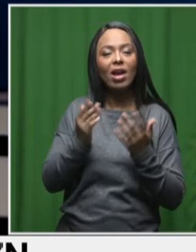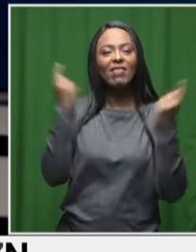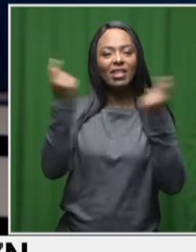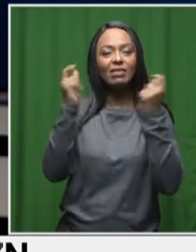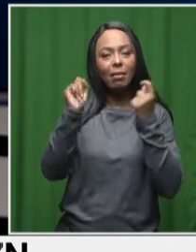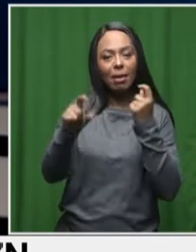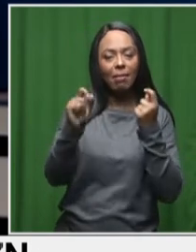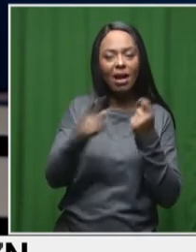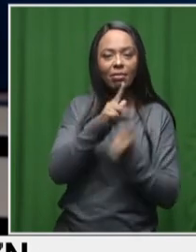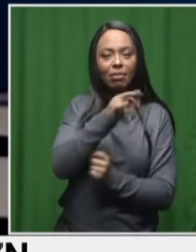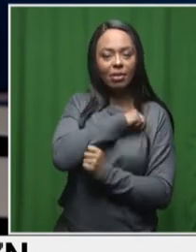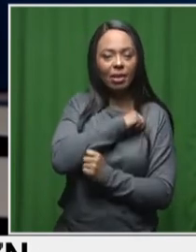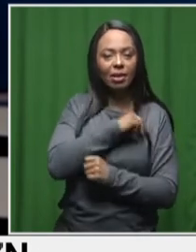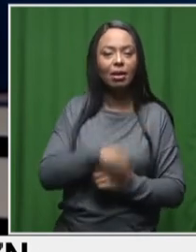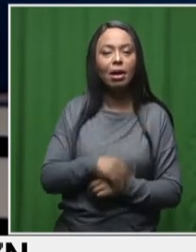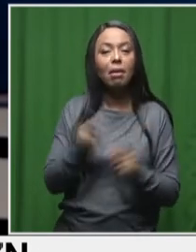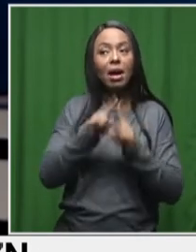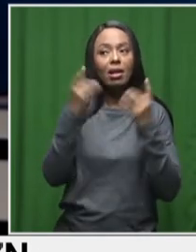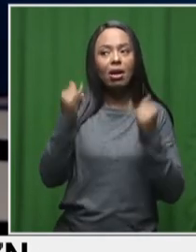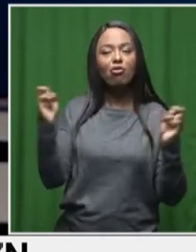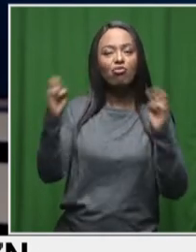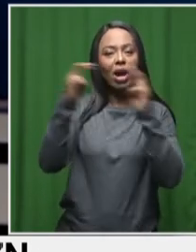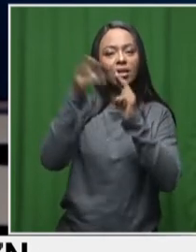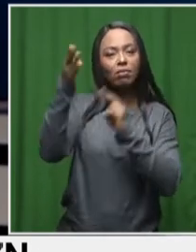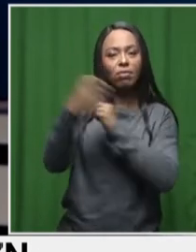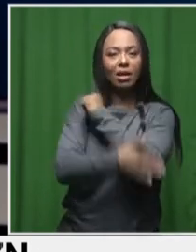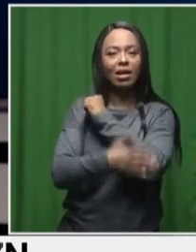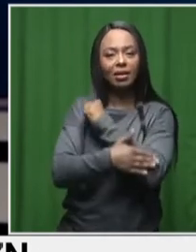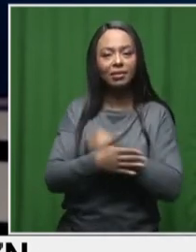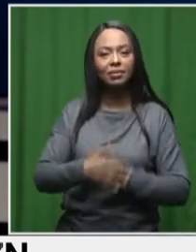he is currently in Paris, and this is what he had to say.